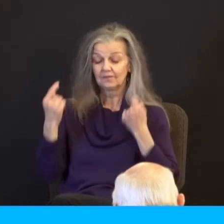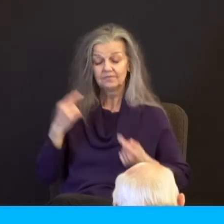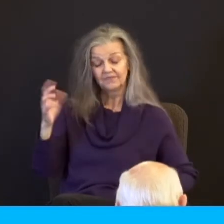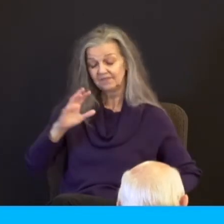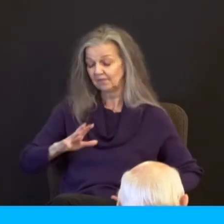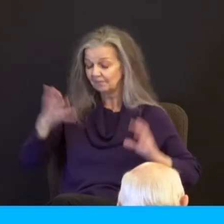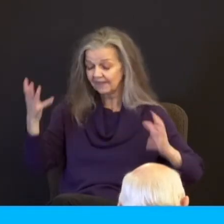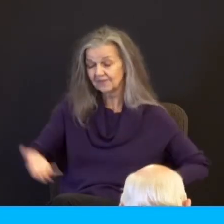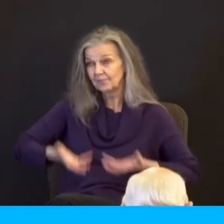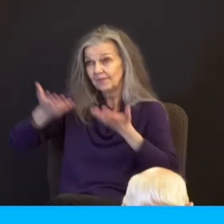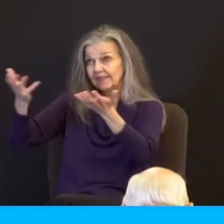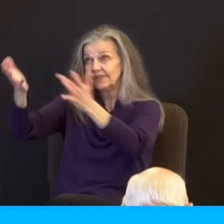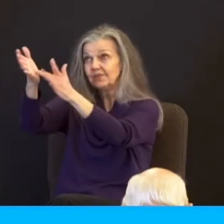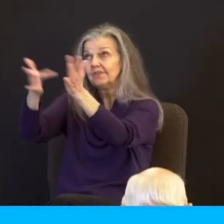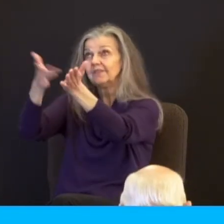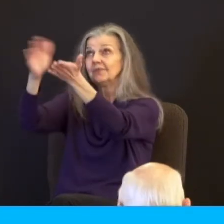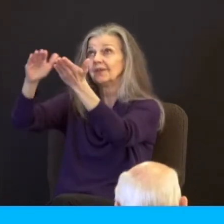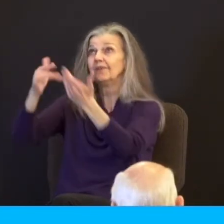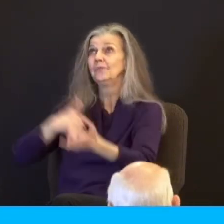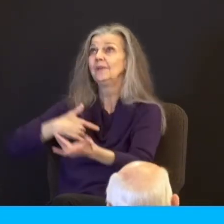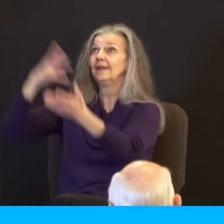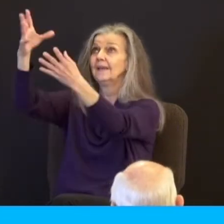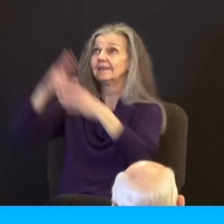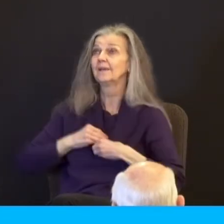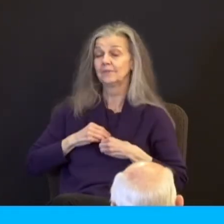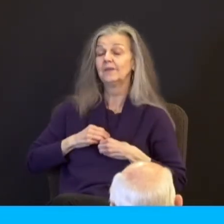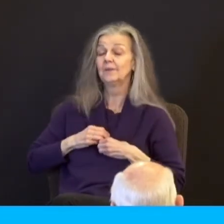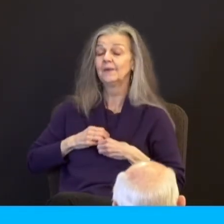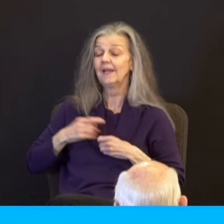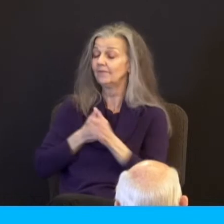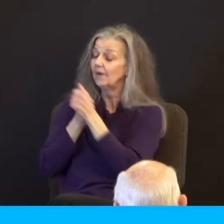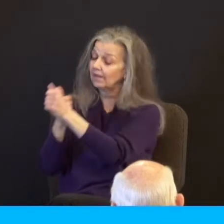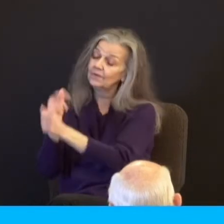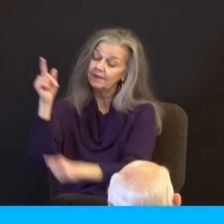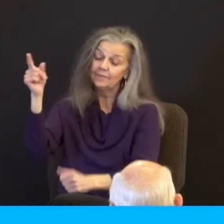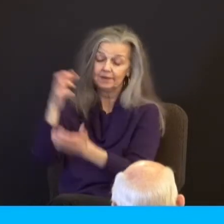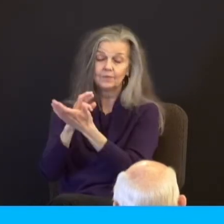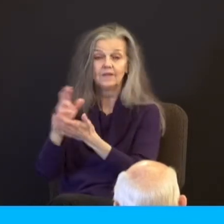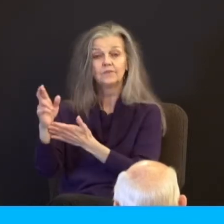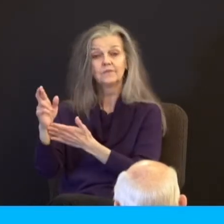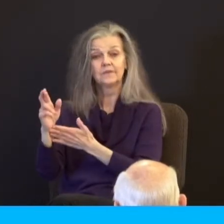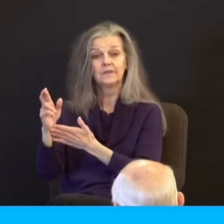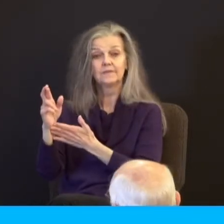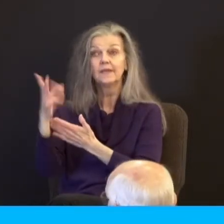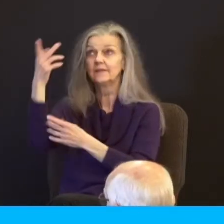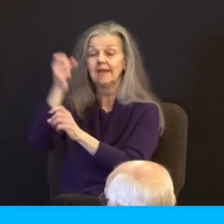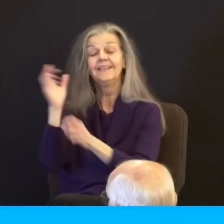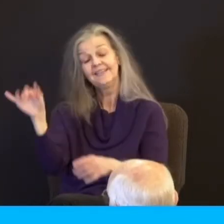you and change you. You will go from living in sin to being turned by God and beginning to try to walk with him in righteousness. And yes, you'll make